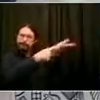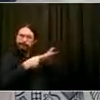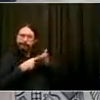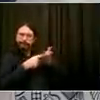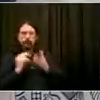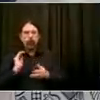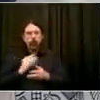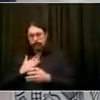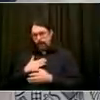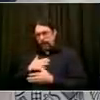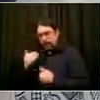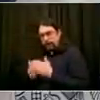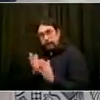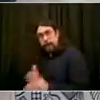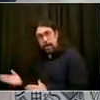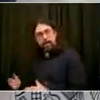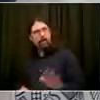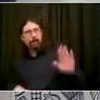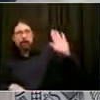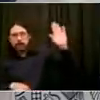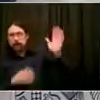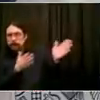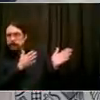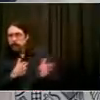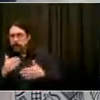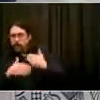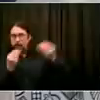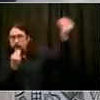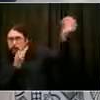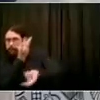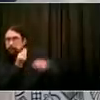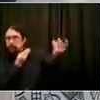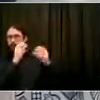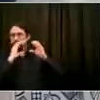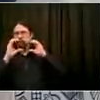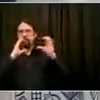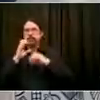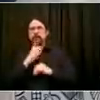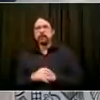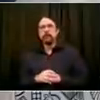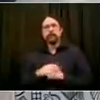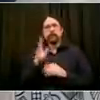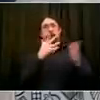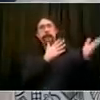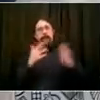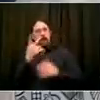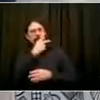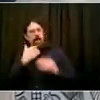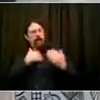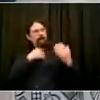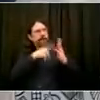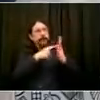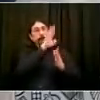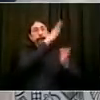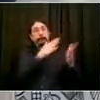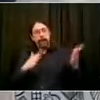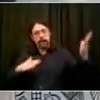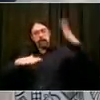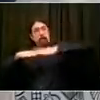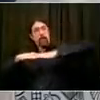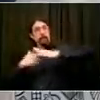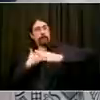help us continue to drive down the numbers overall and what it would take to bring schools back. So I think it was a very good conversation,